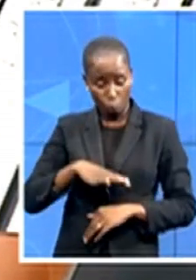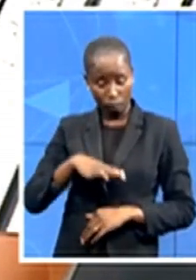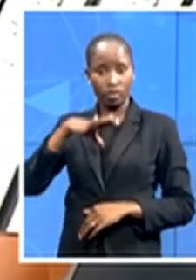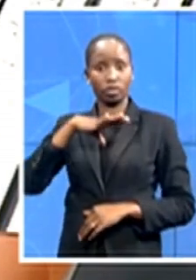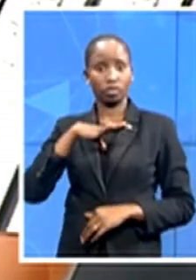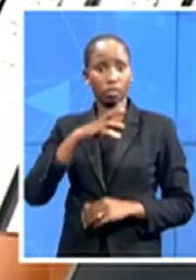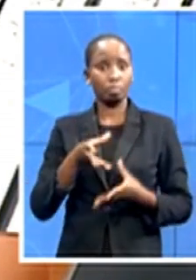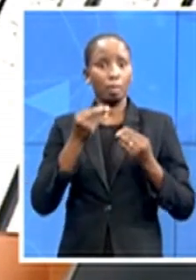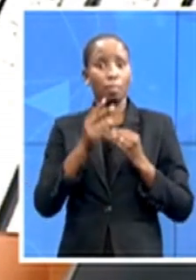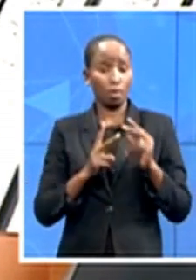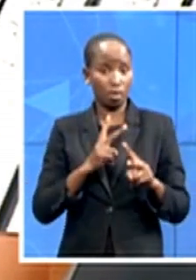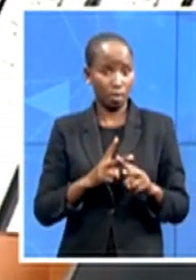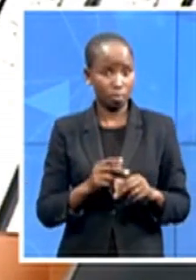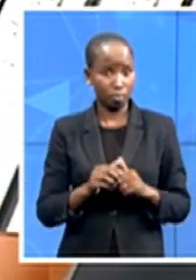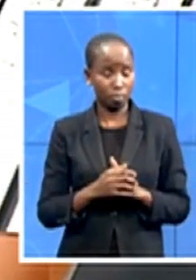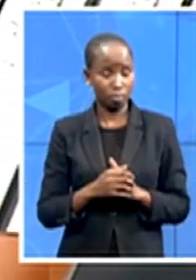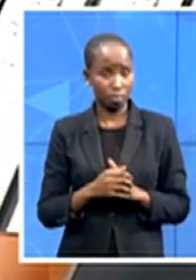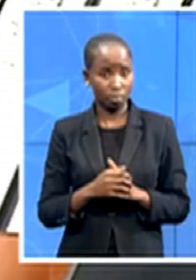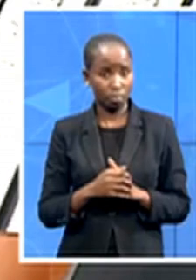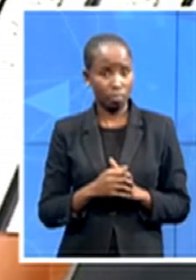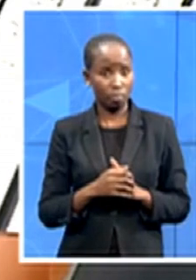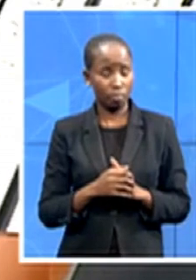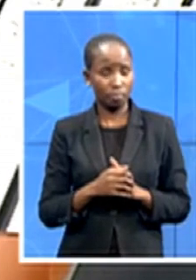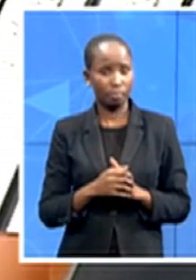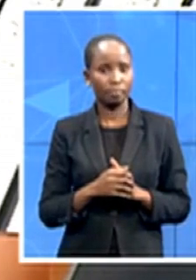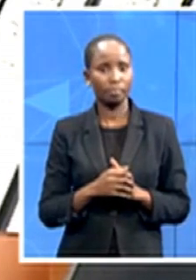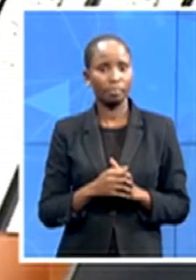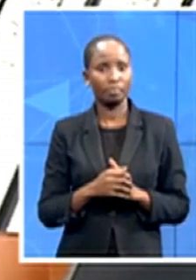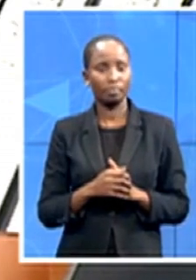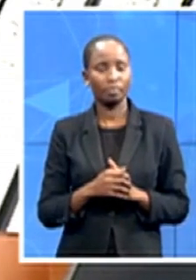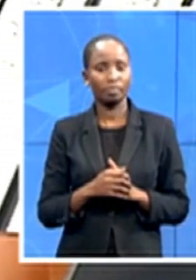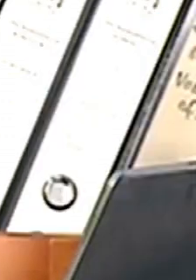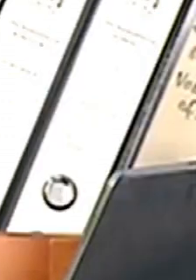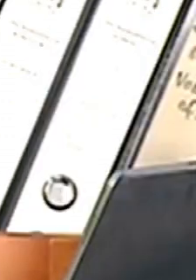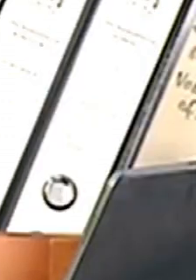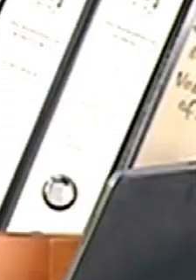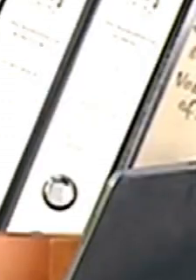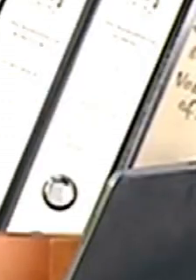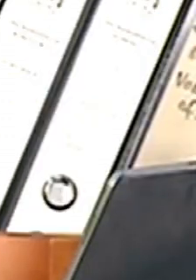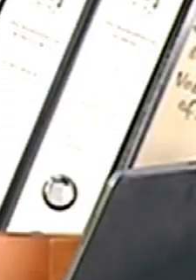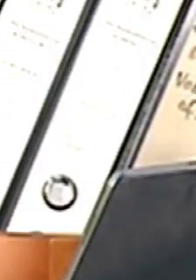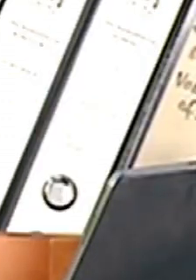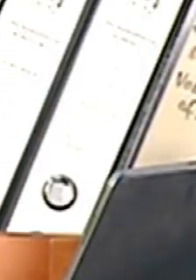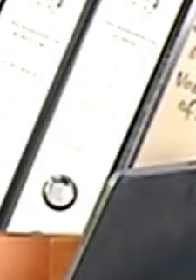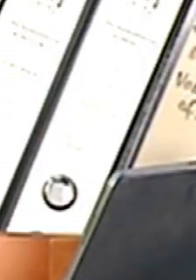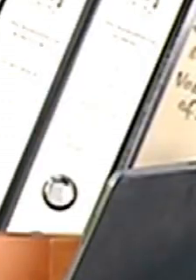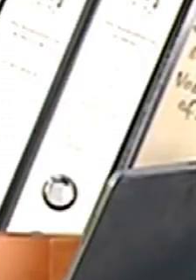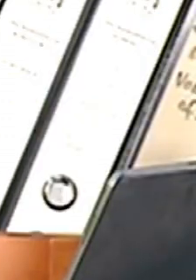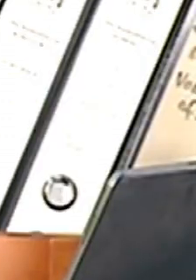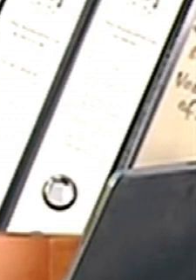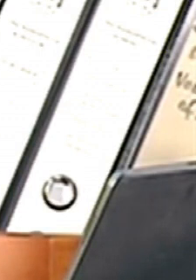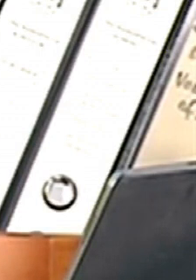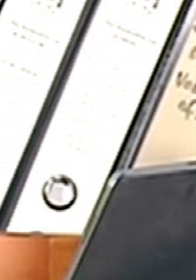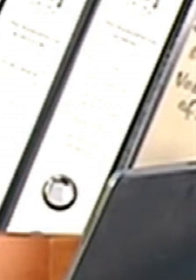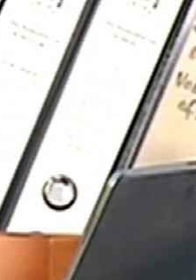We have established the investigating directorate in the office of the NDPP to work on the